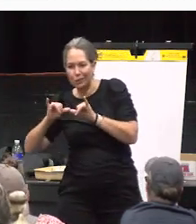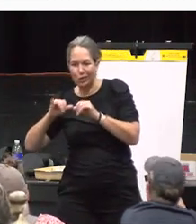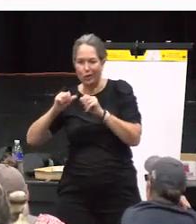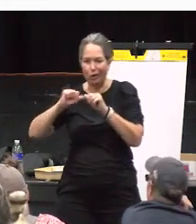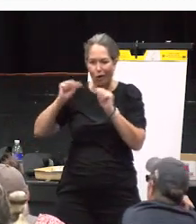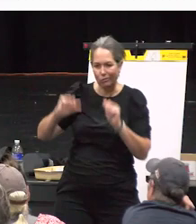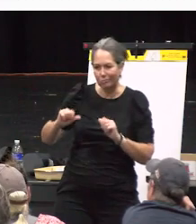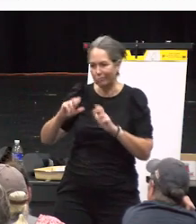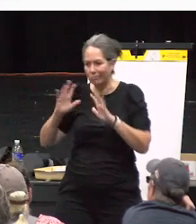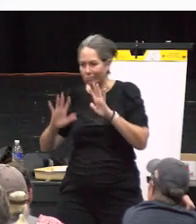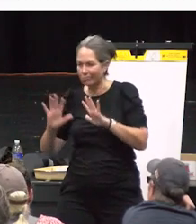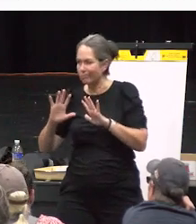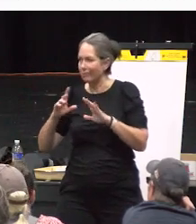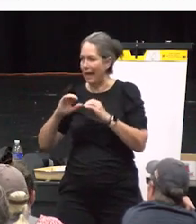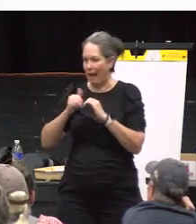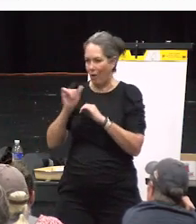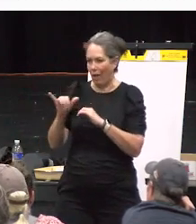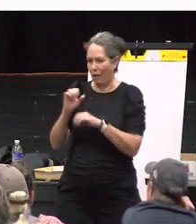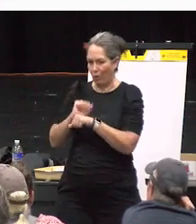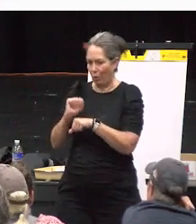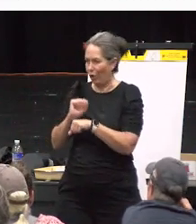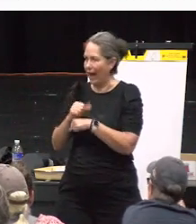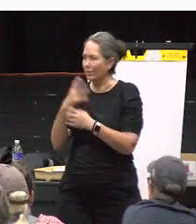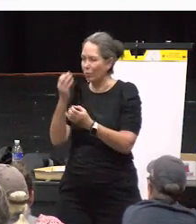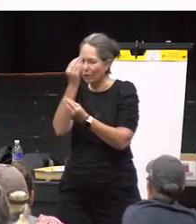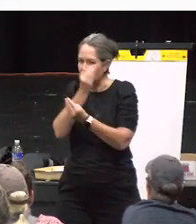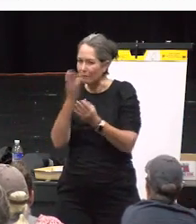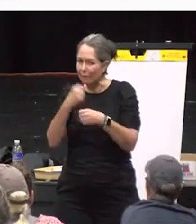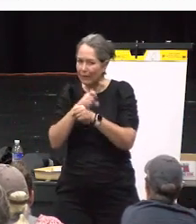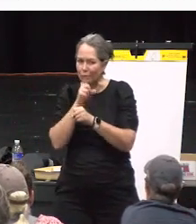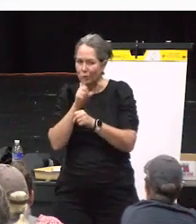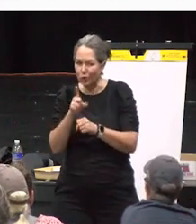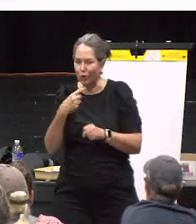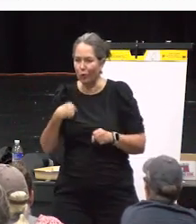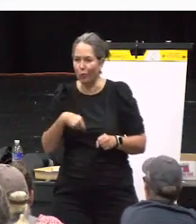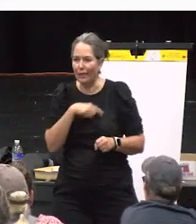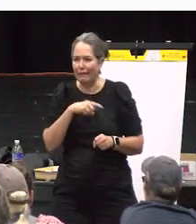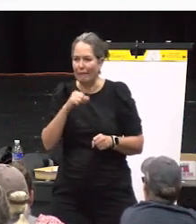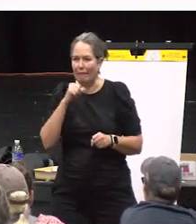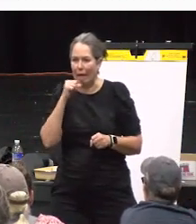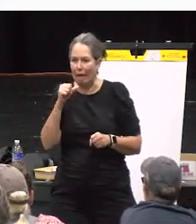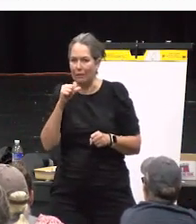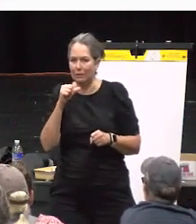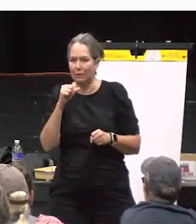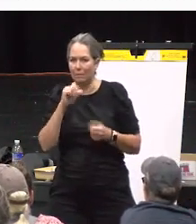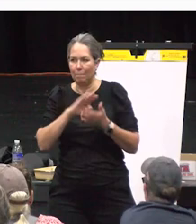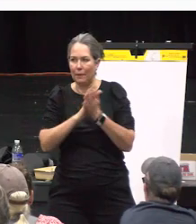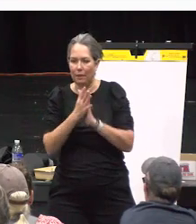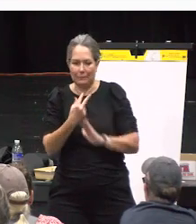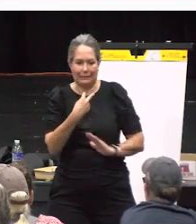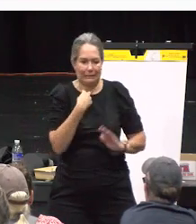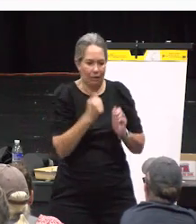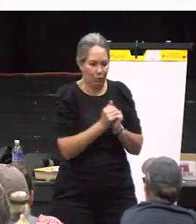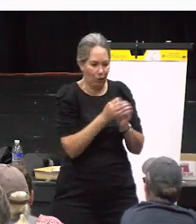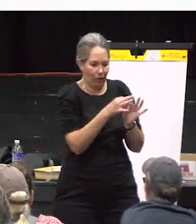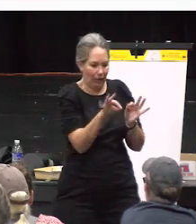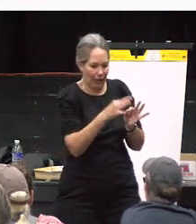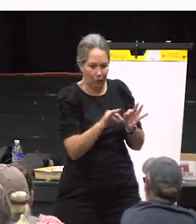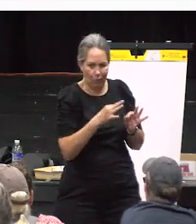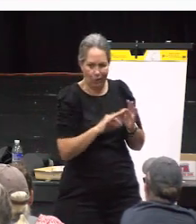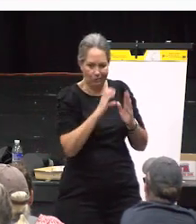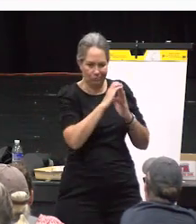the natural systems that flow. And I just want to make sure that we're not confined, that we are thinking more broadly so